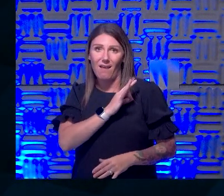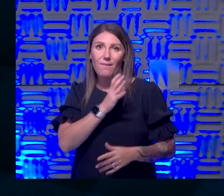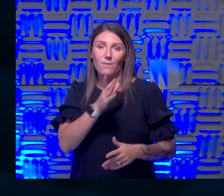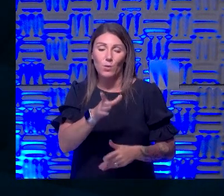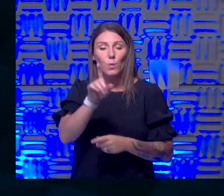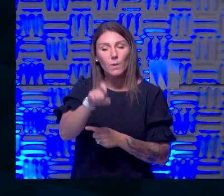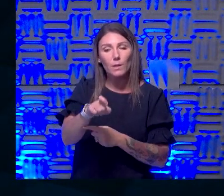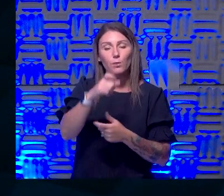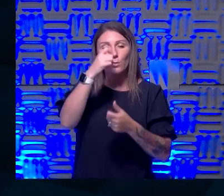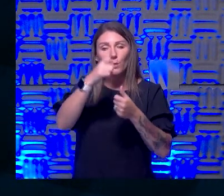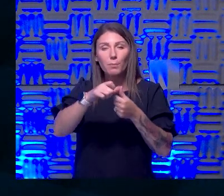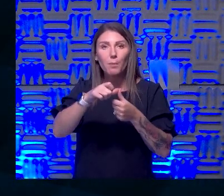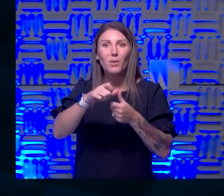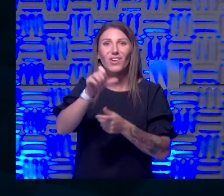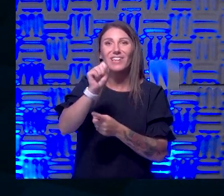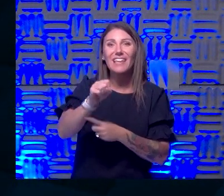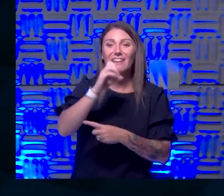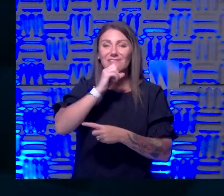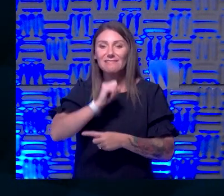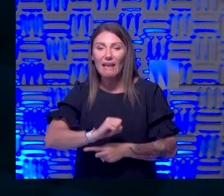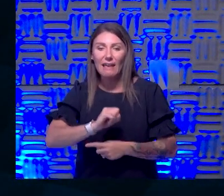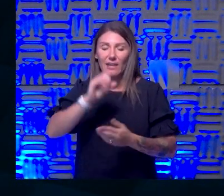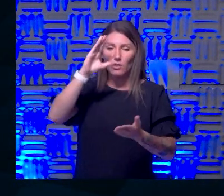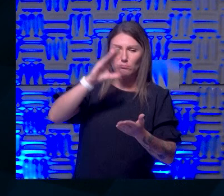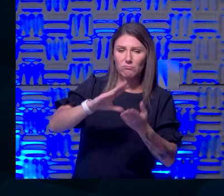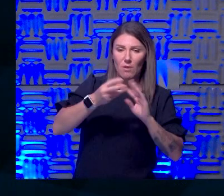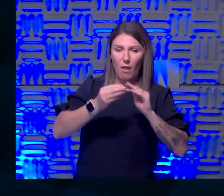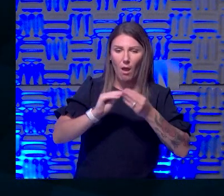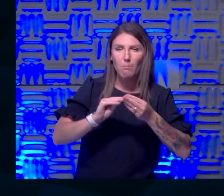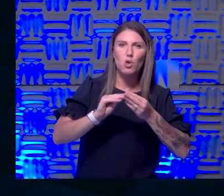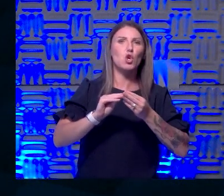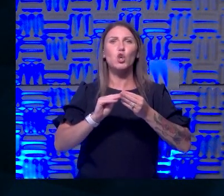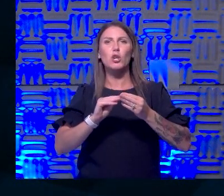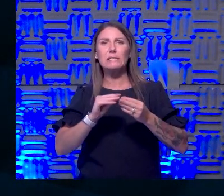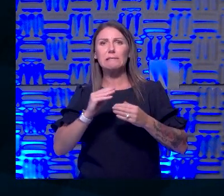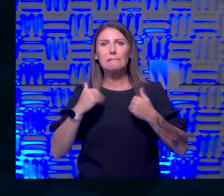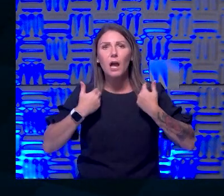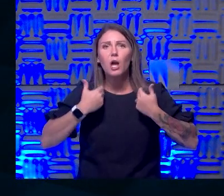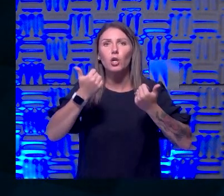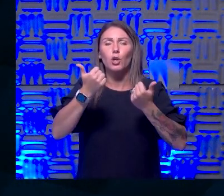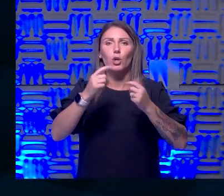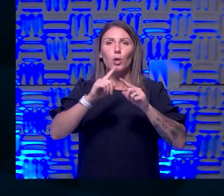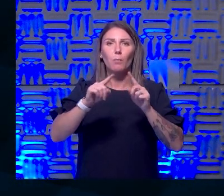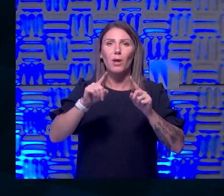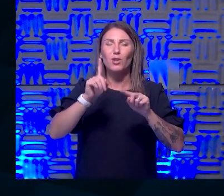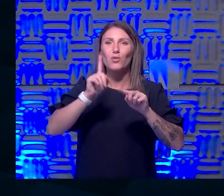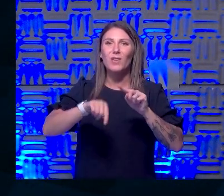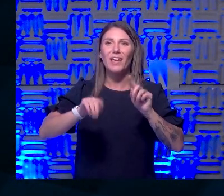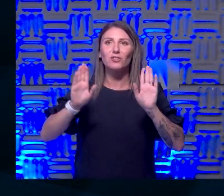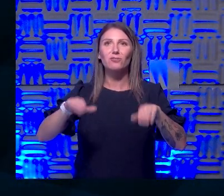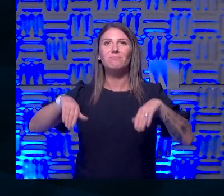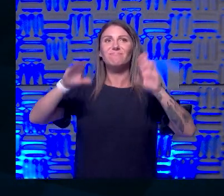that, yes, the age is coming down and we're getting by a little bit, but we cannot let our guard down.